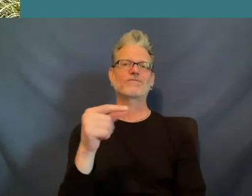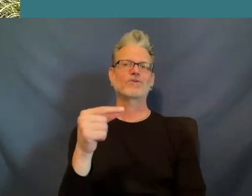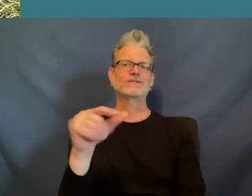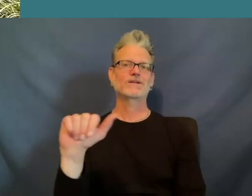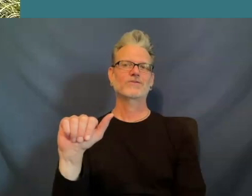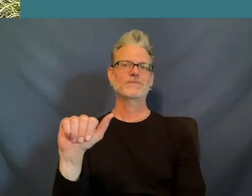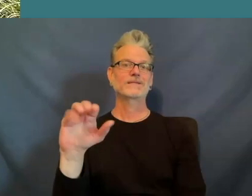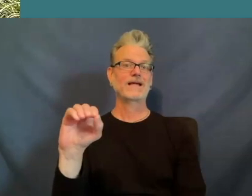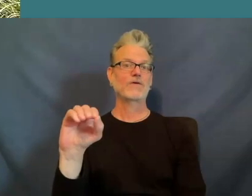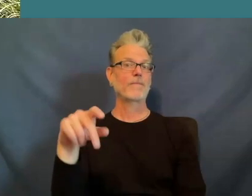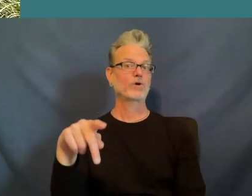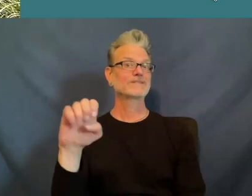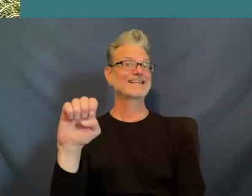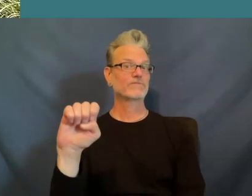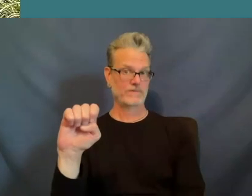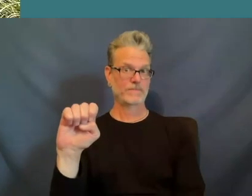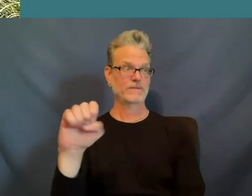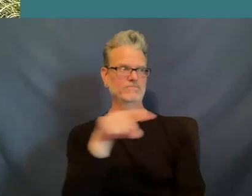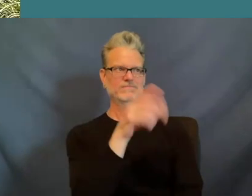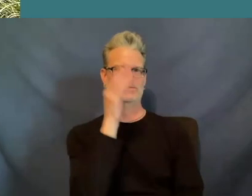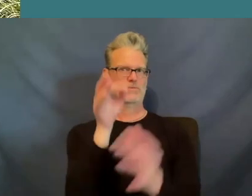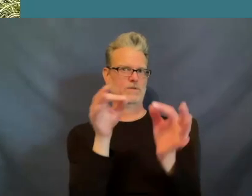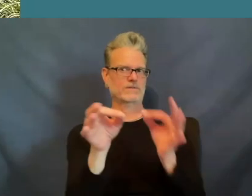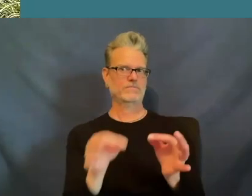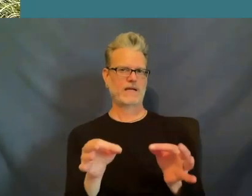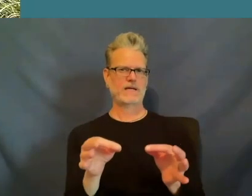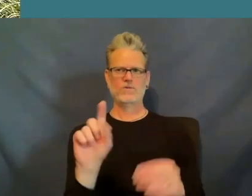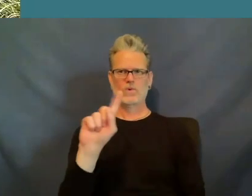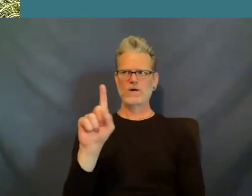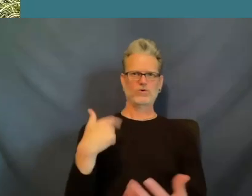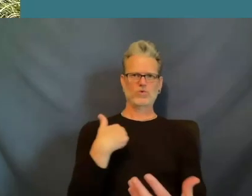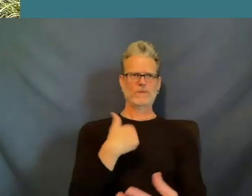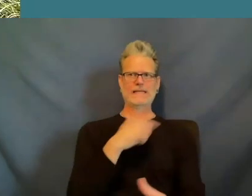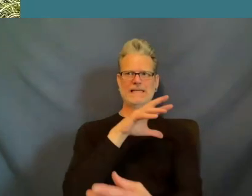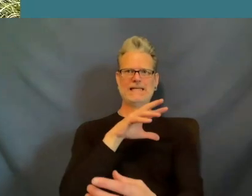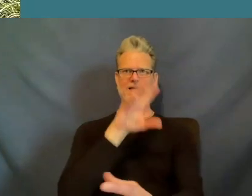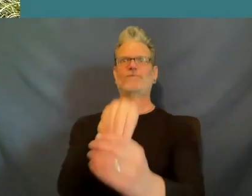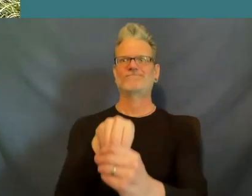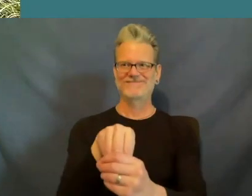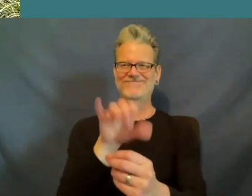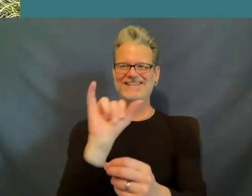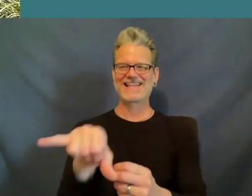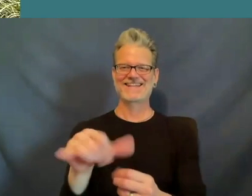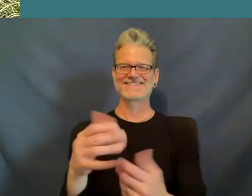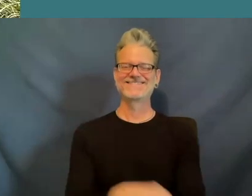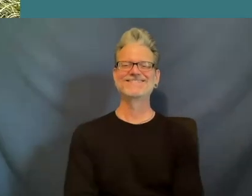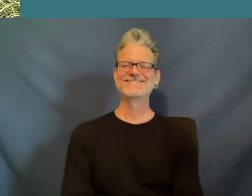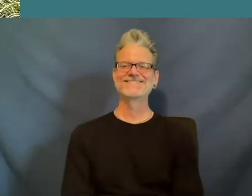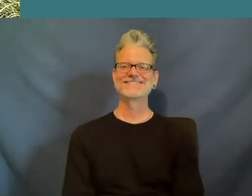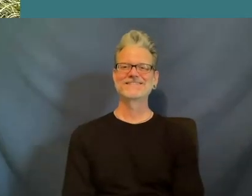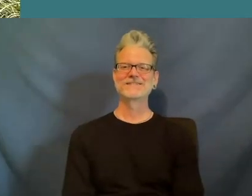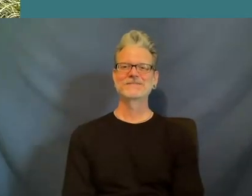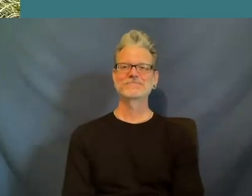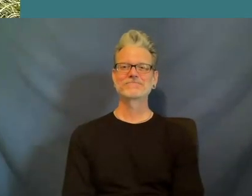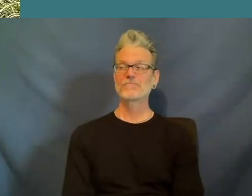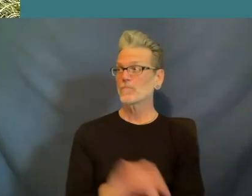Engagement Branch. And she's going to share exactly kind of where we fit in a little bit of this grants and agreements universe. Hey, Monica, before we